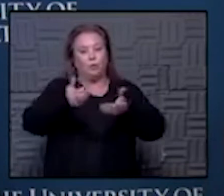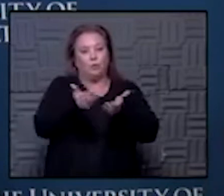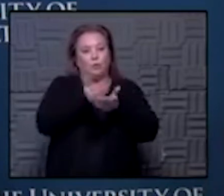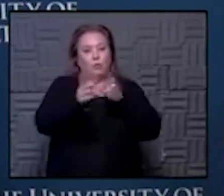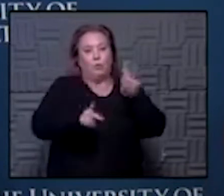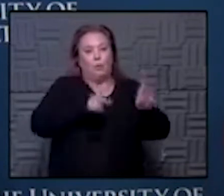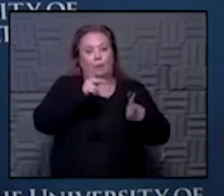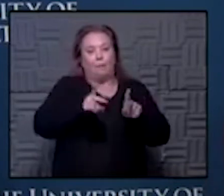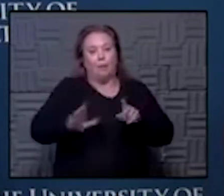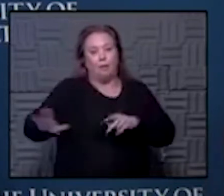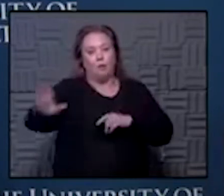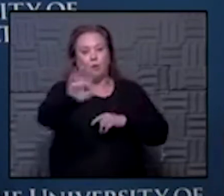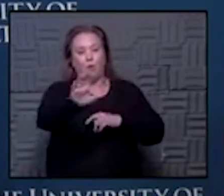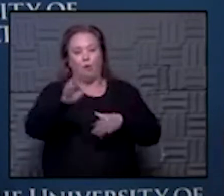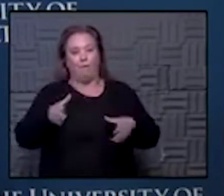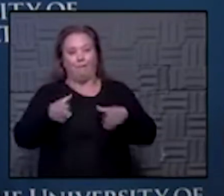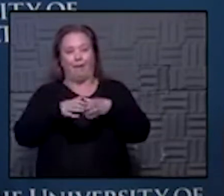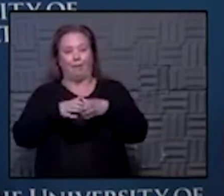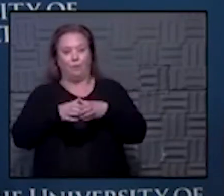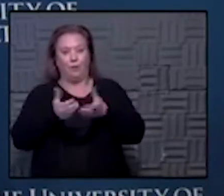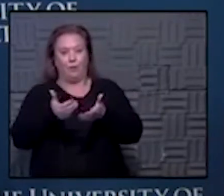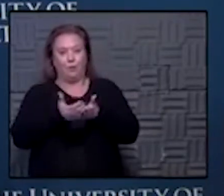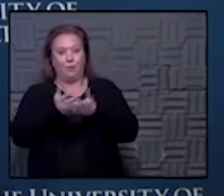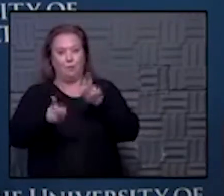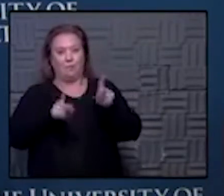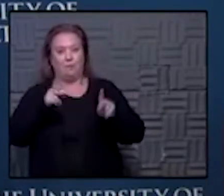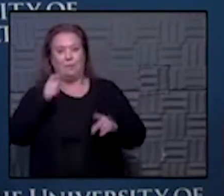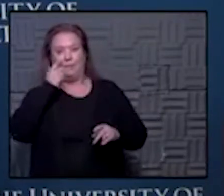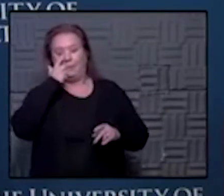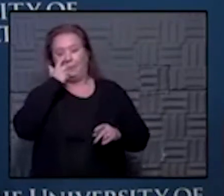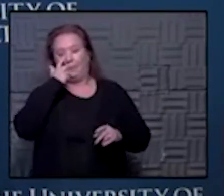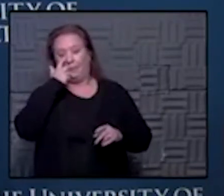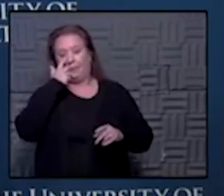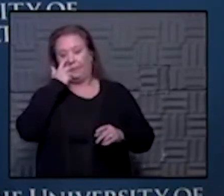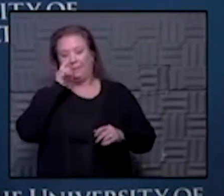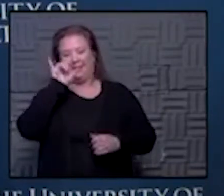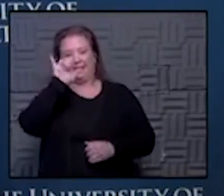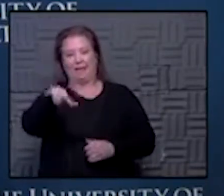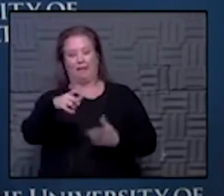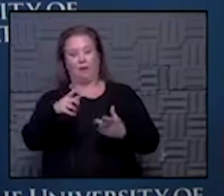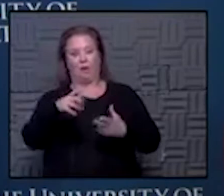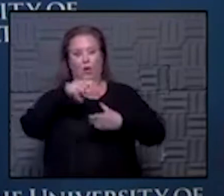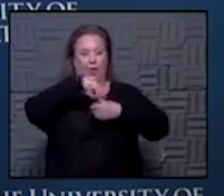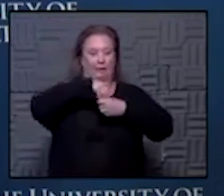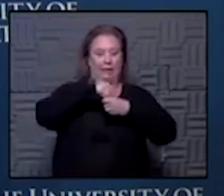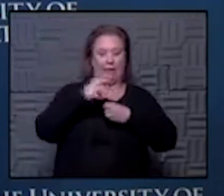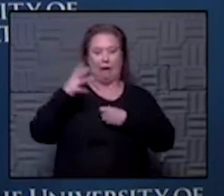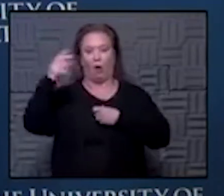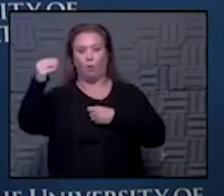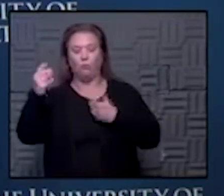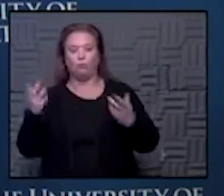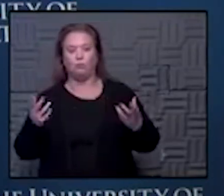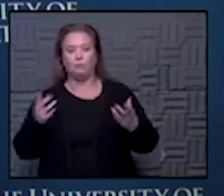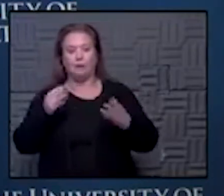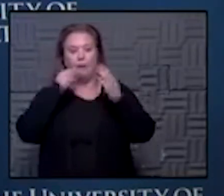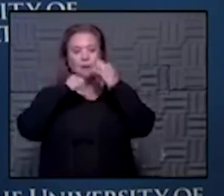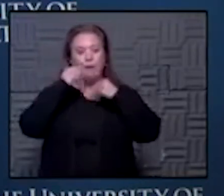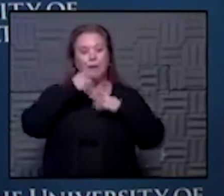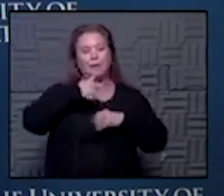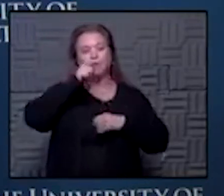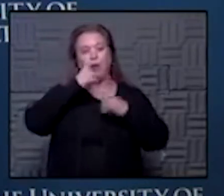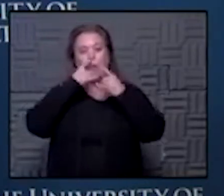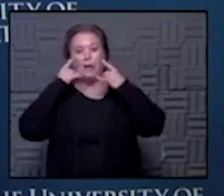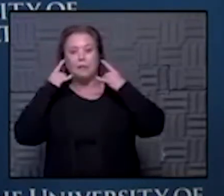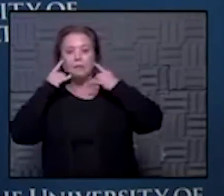people into that gathering? And that sort of things. Are you indoors? Are you outdoors? Are you eating, drinking? Are your